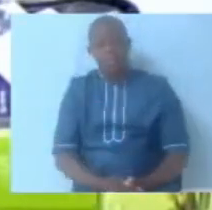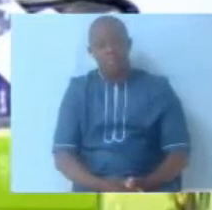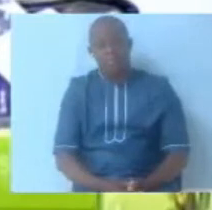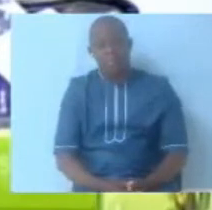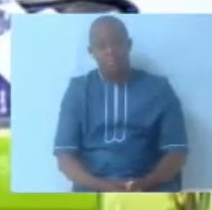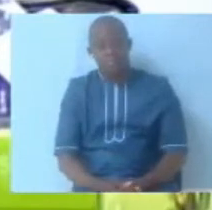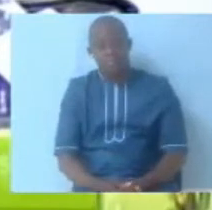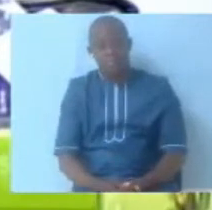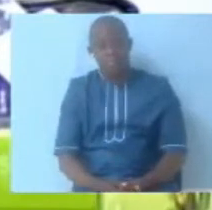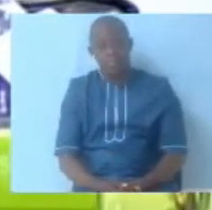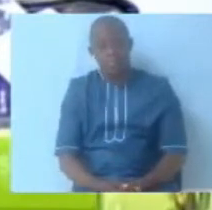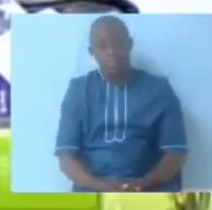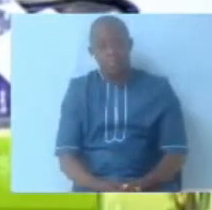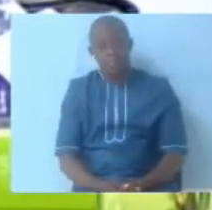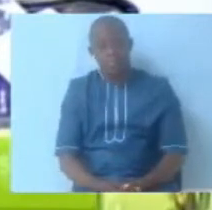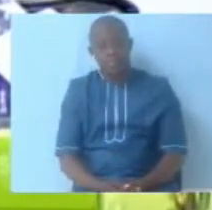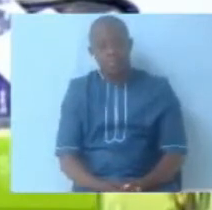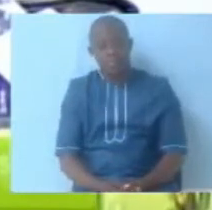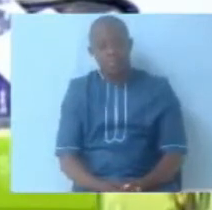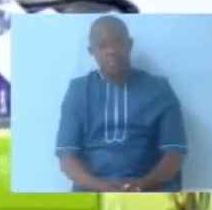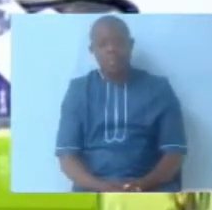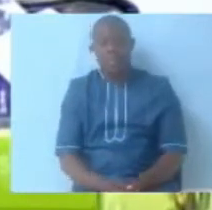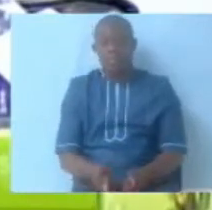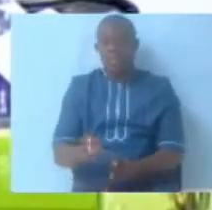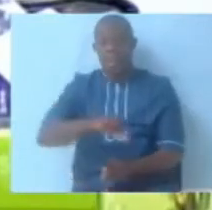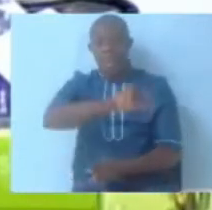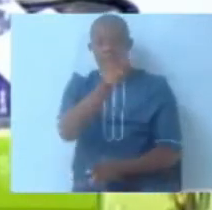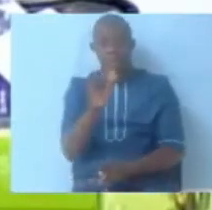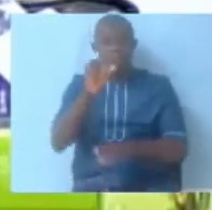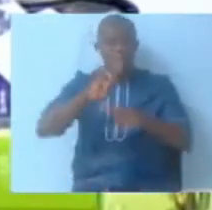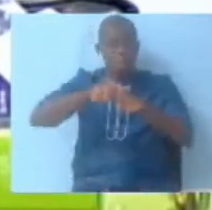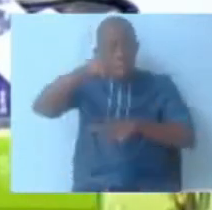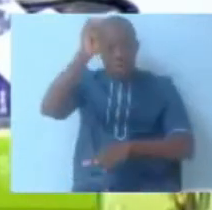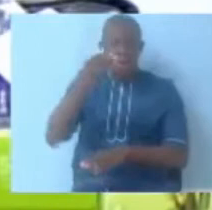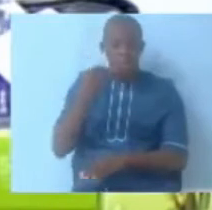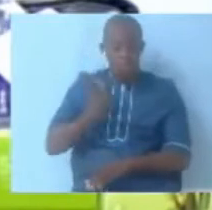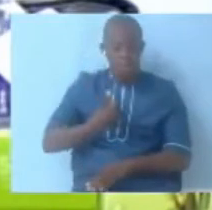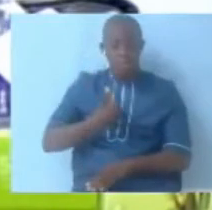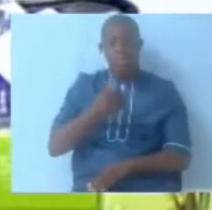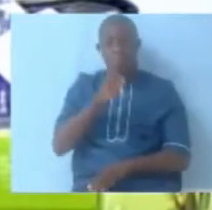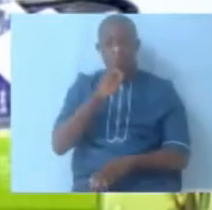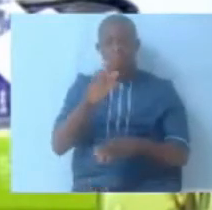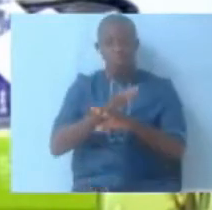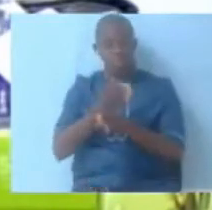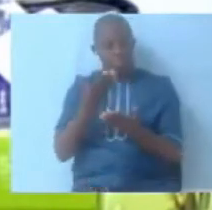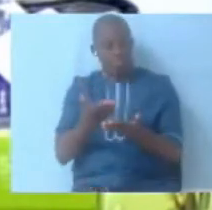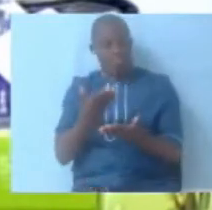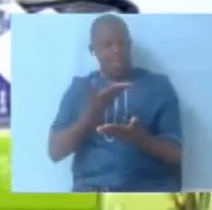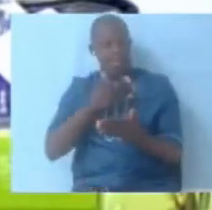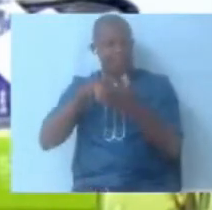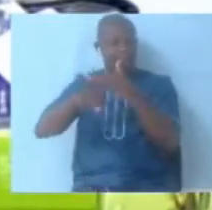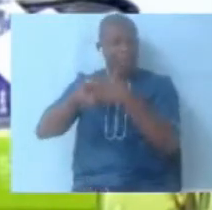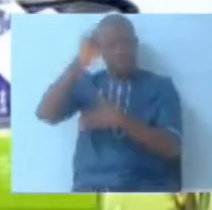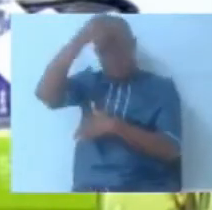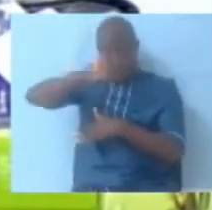most of them were in fact at the material time at the police headquarters in Banjul.